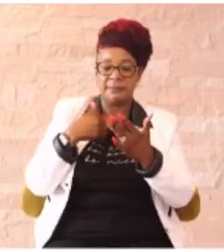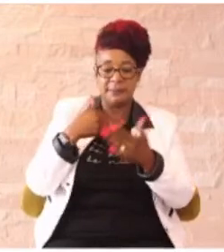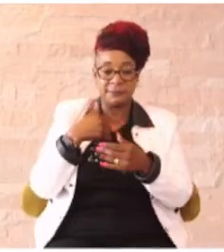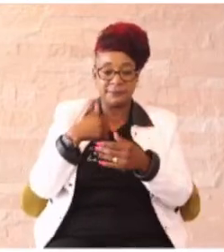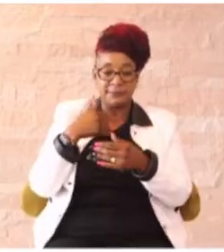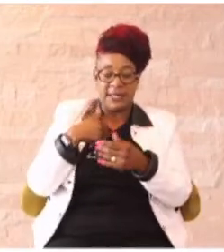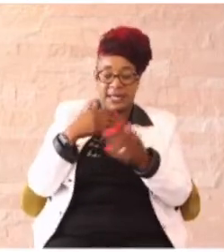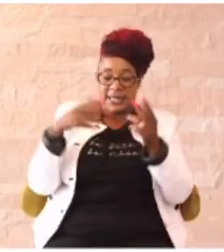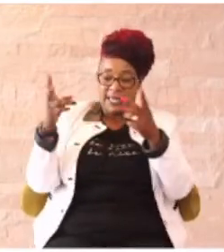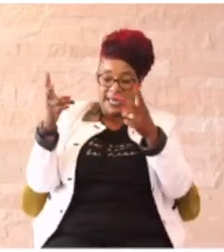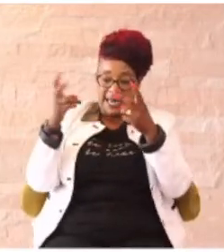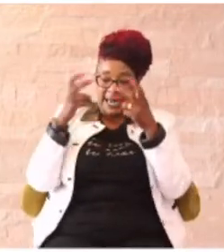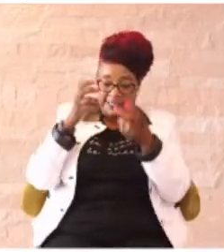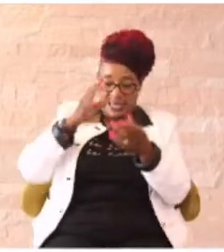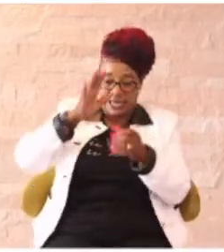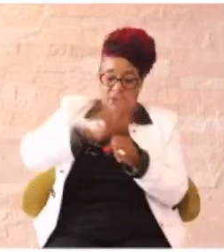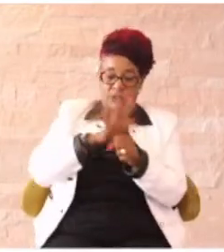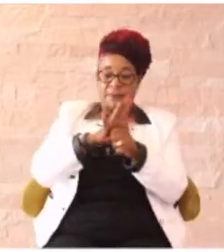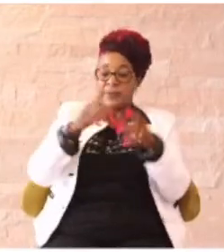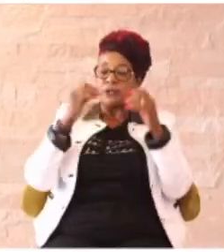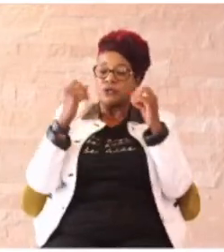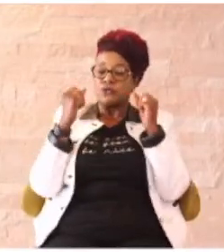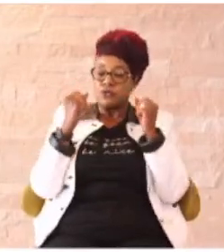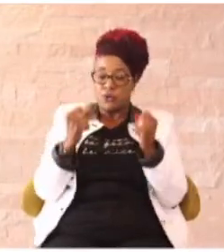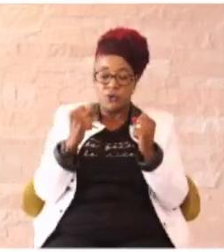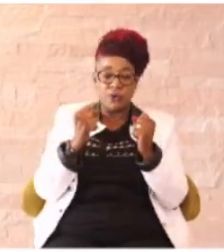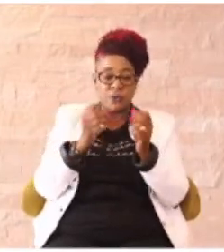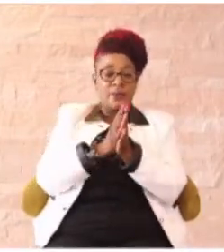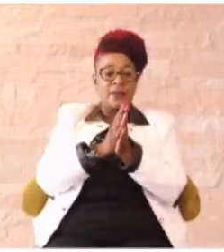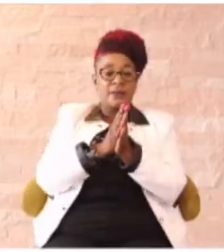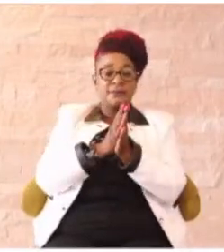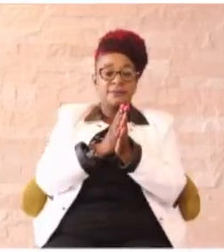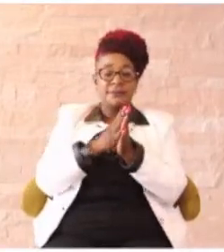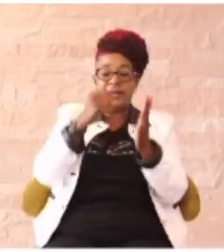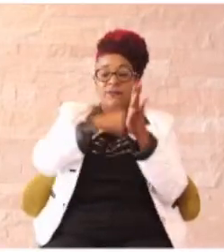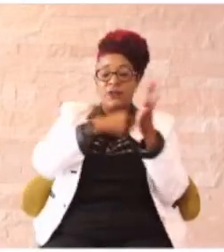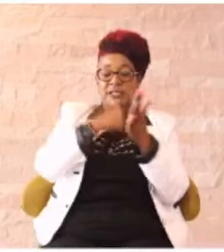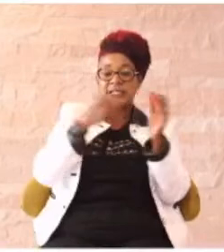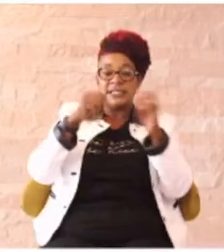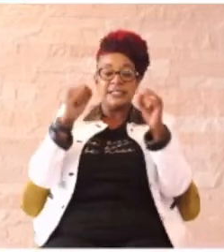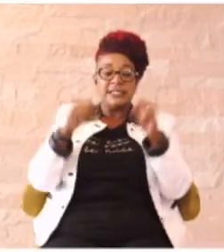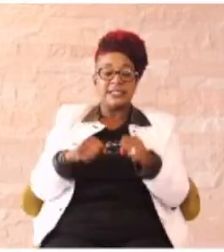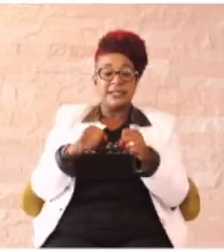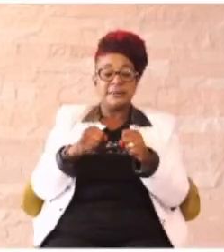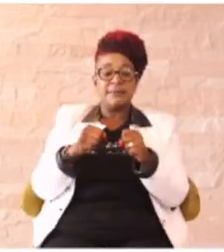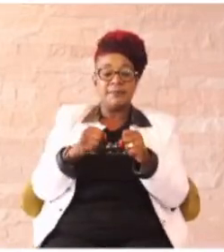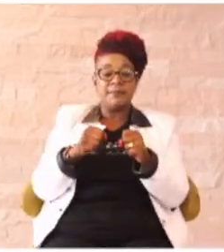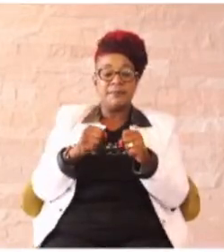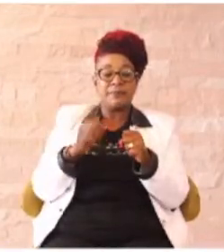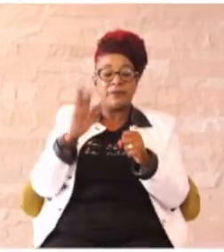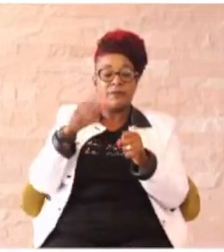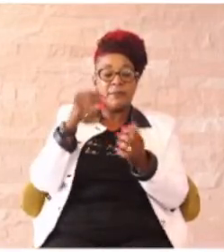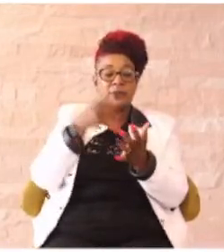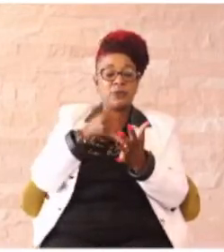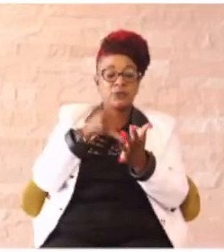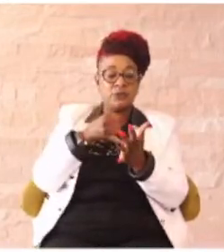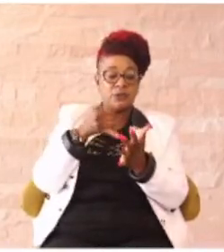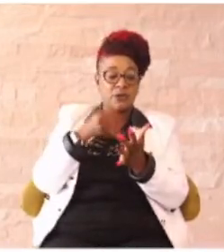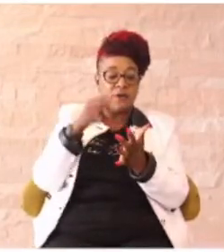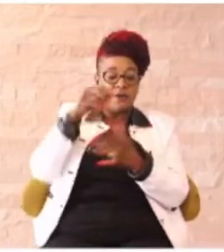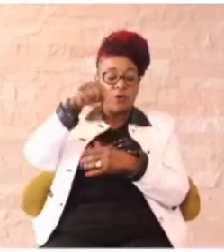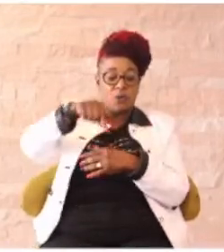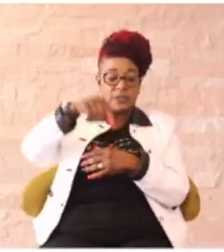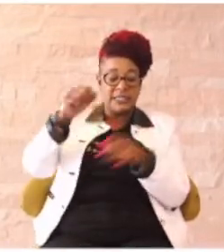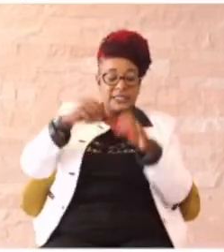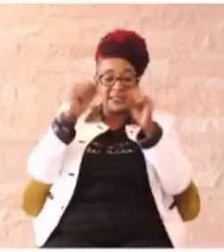big takeaway is it is strongly will continuing our advocacy system, especially for the inclusions of quota system